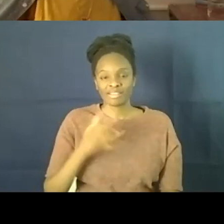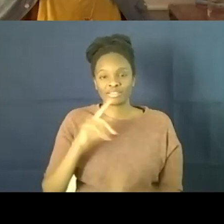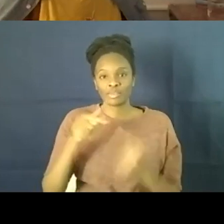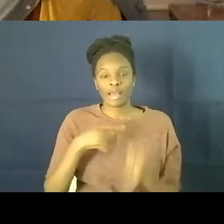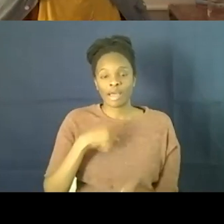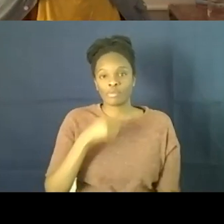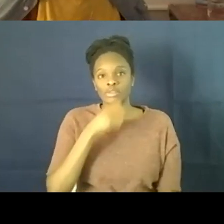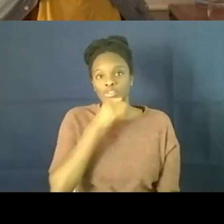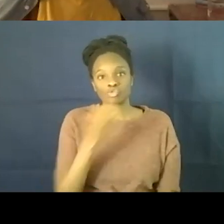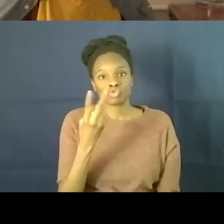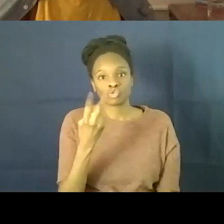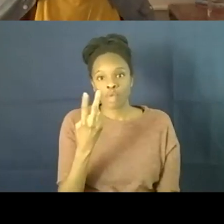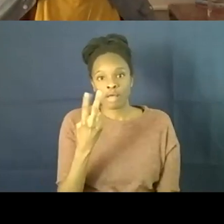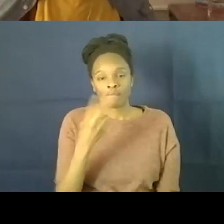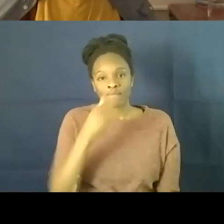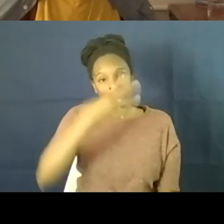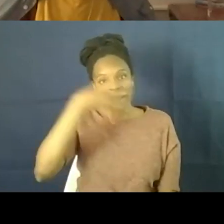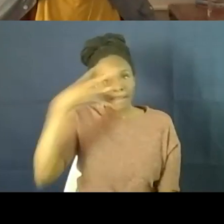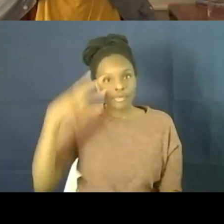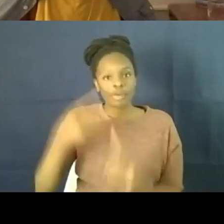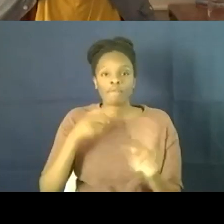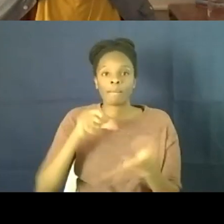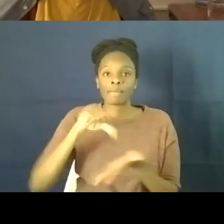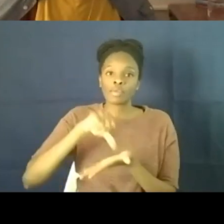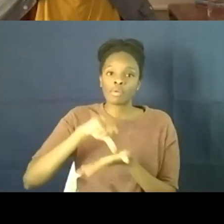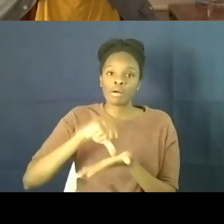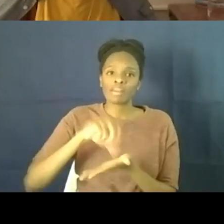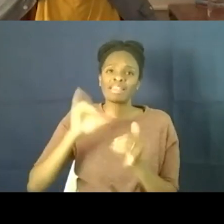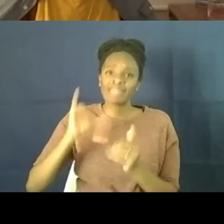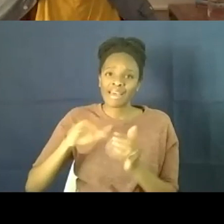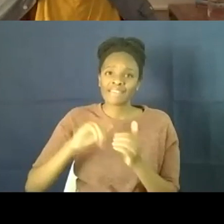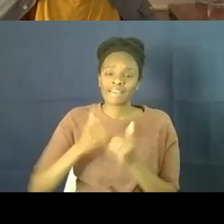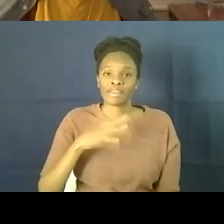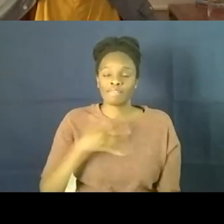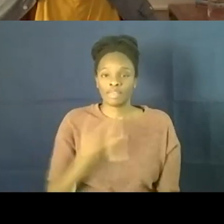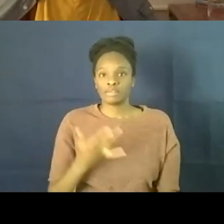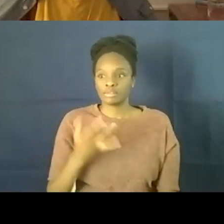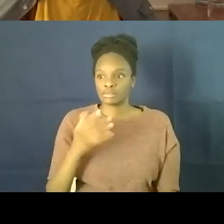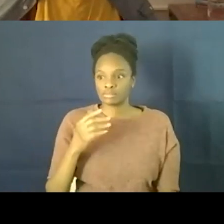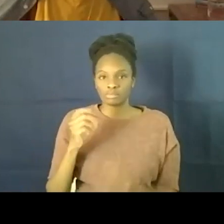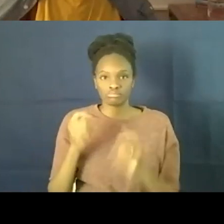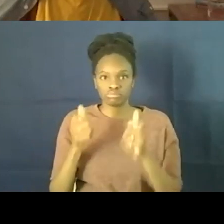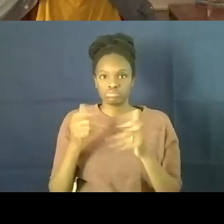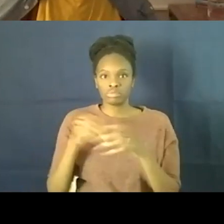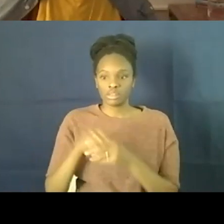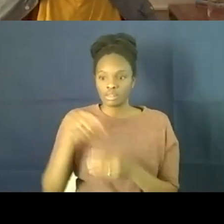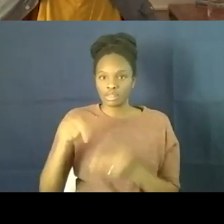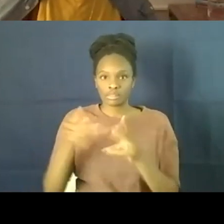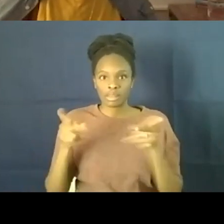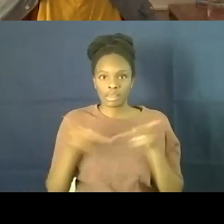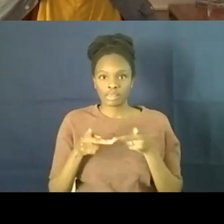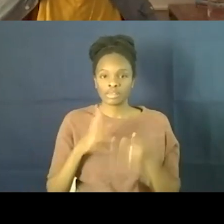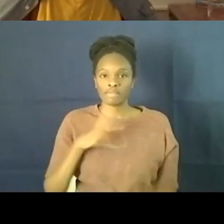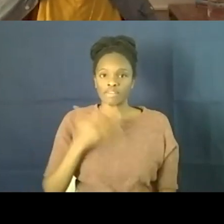you know? And I was like, that's how he feels. And he has that moment where he's all of a sudden in this place and he's feeling good